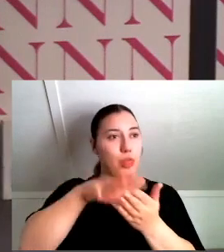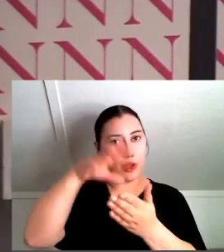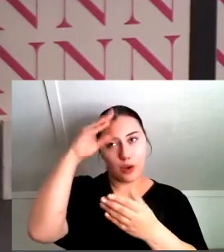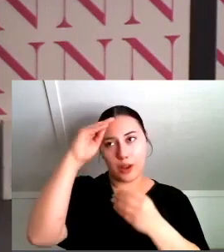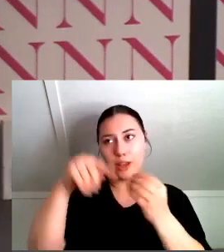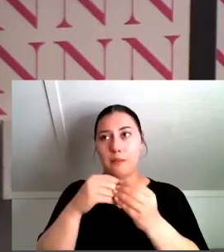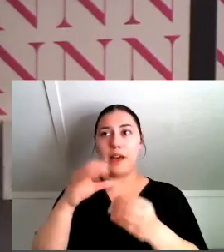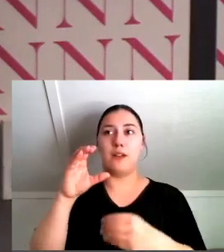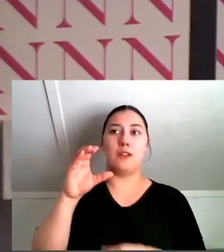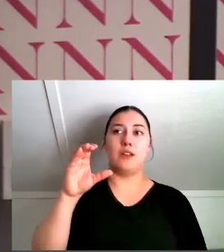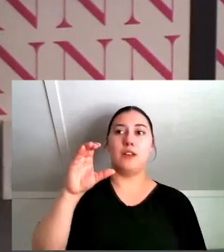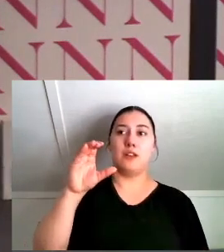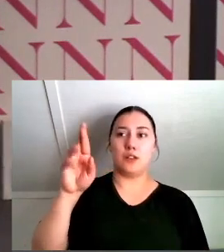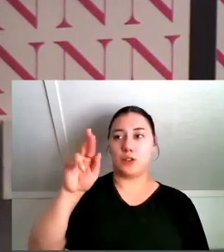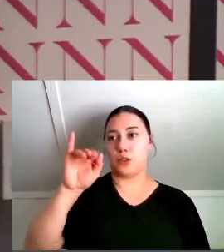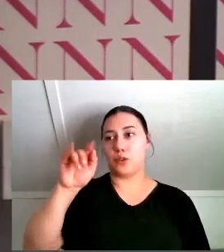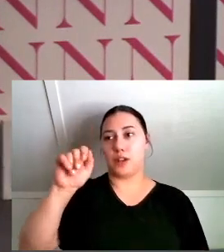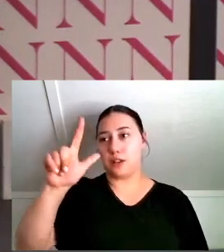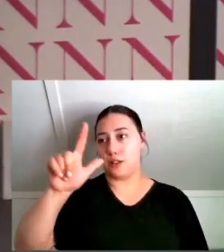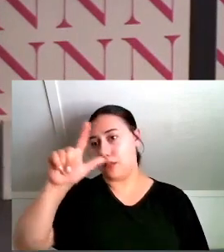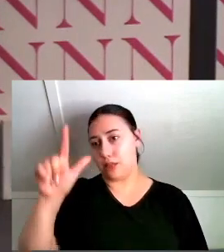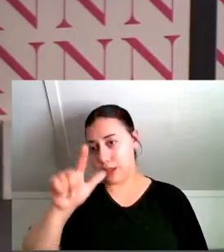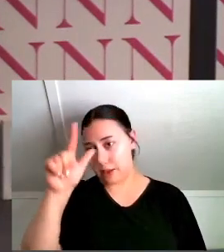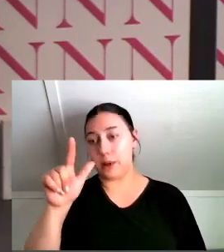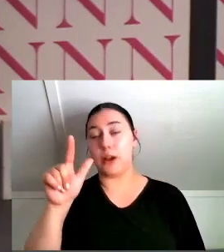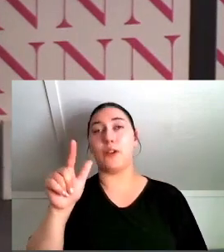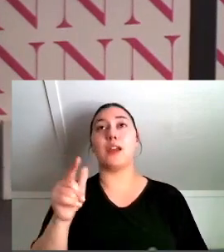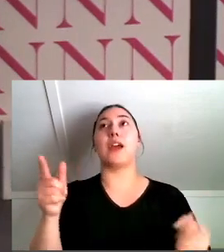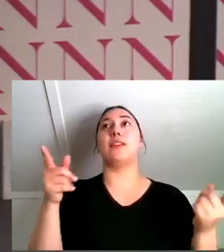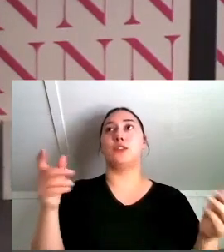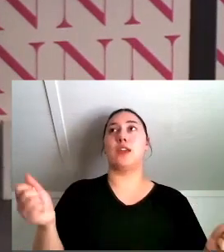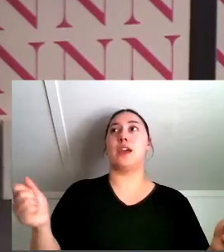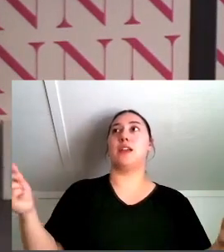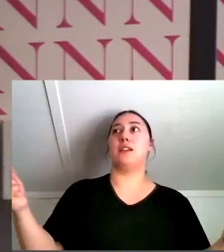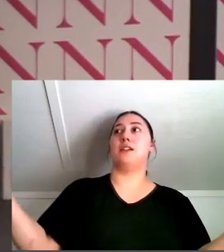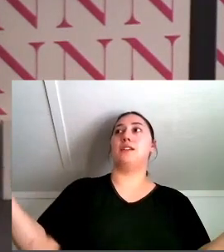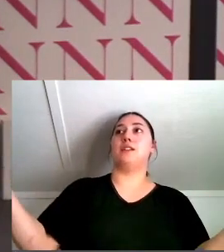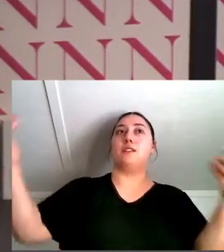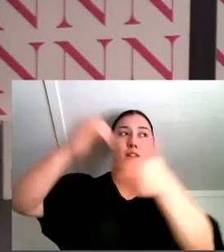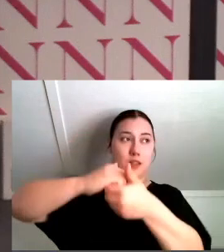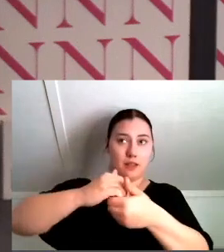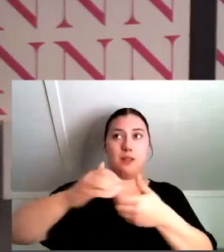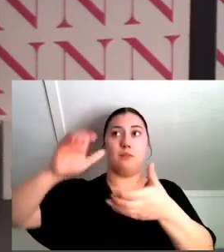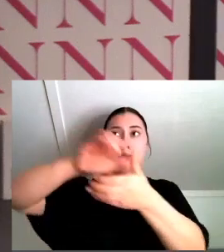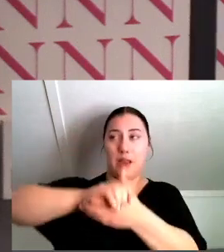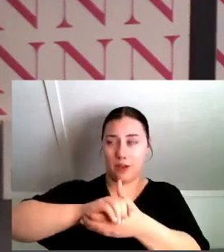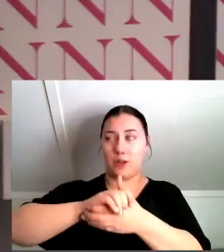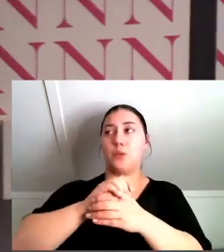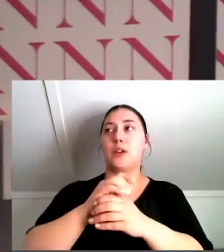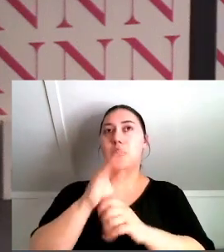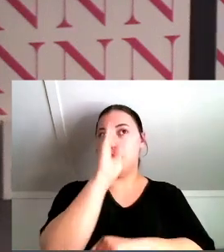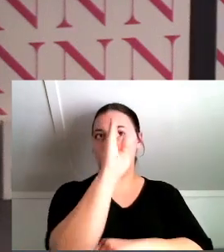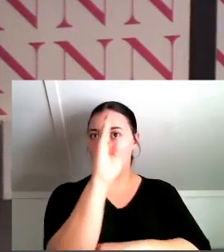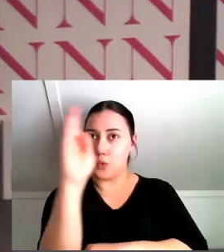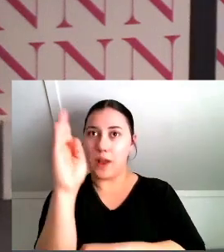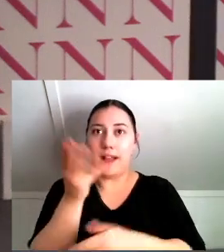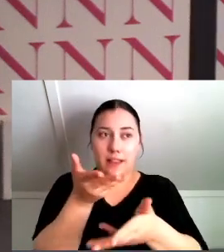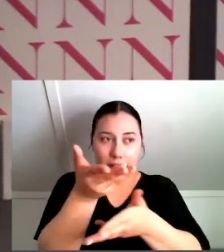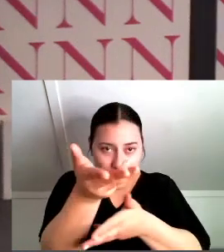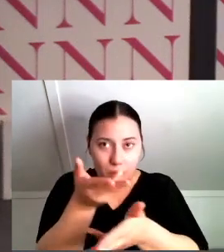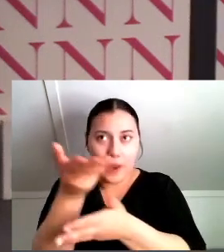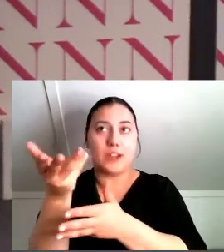And then you could marry that with like more direct control interactions when you were a junior or a senior. So I would